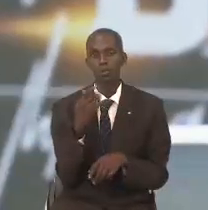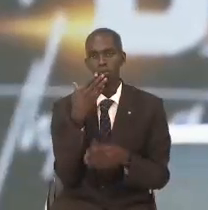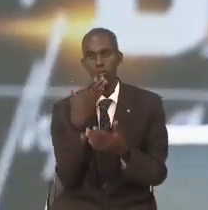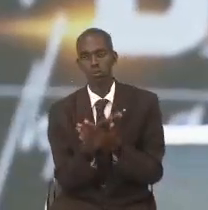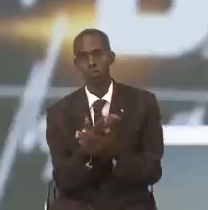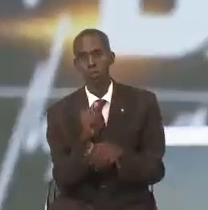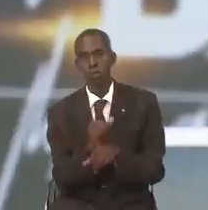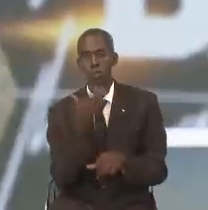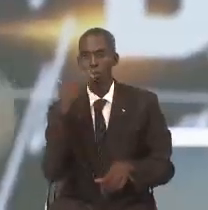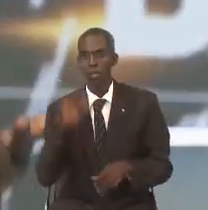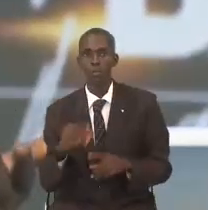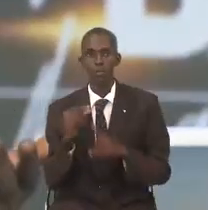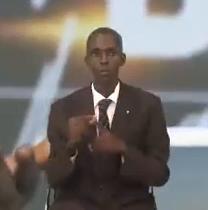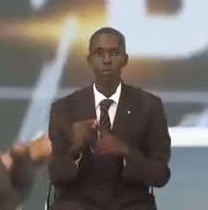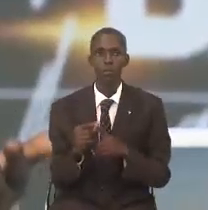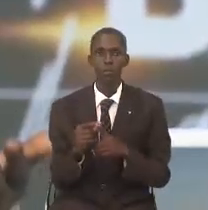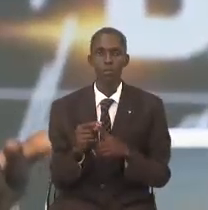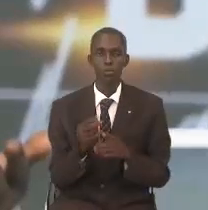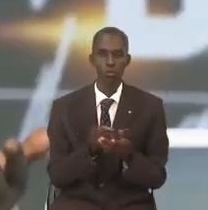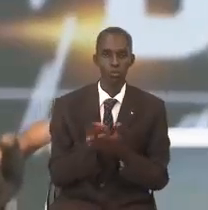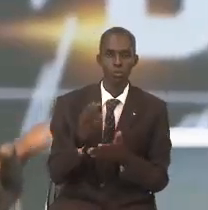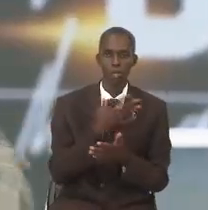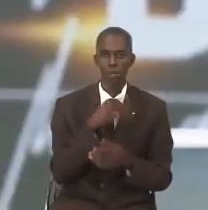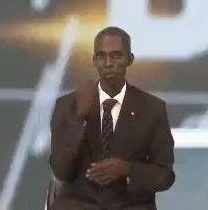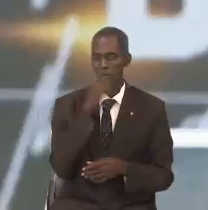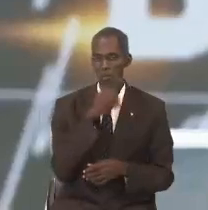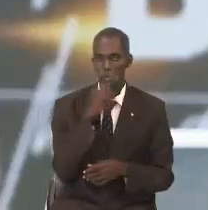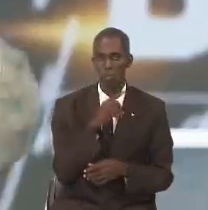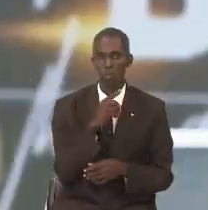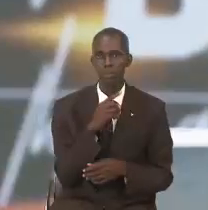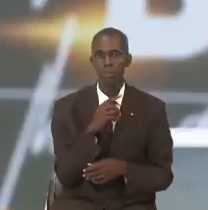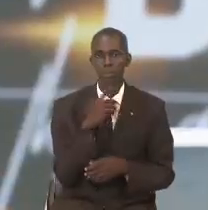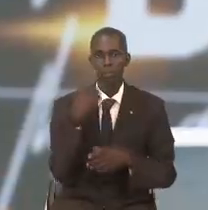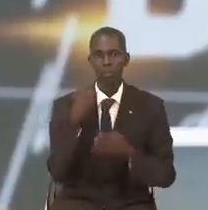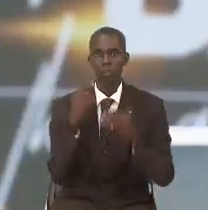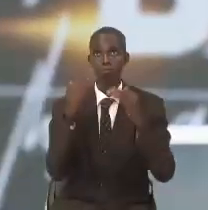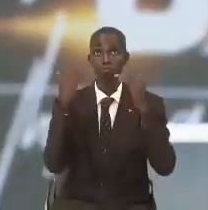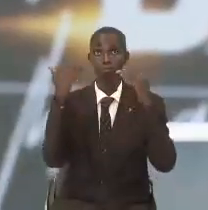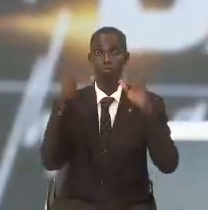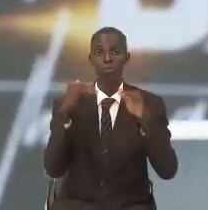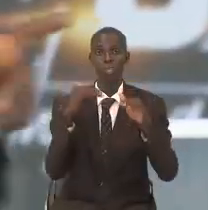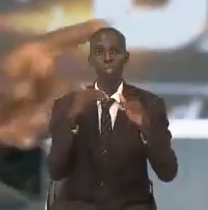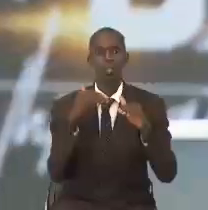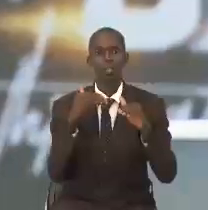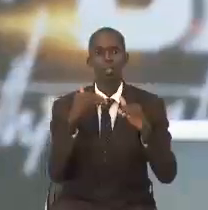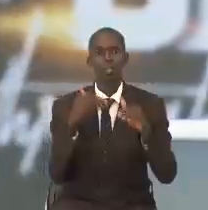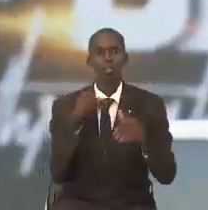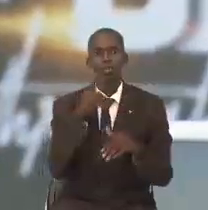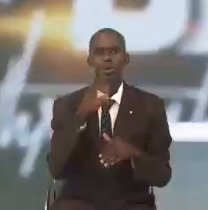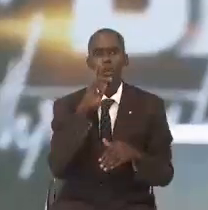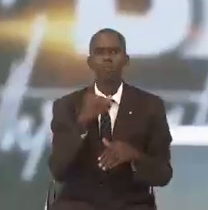The truth and falsehood. The standard and then error. You're not